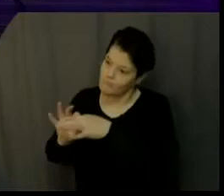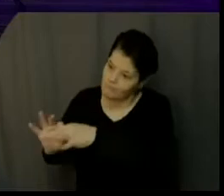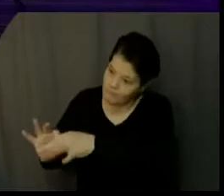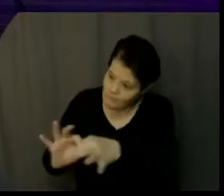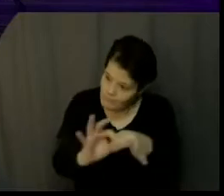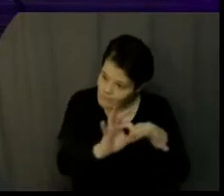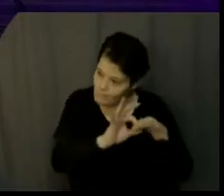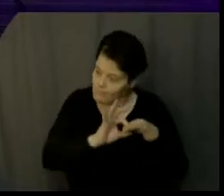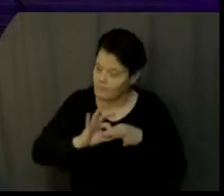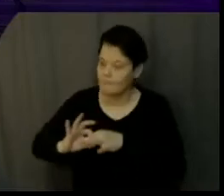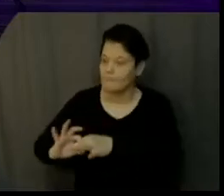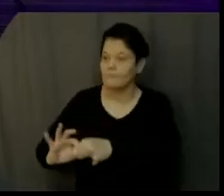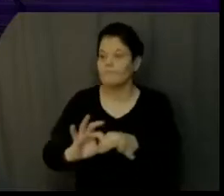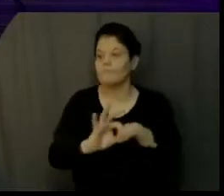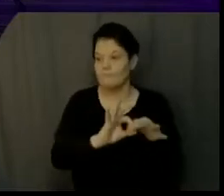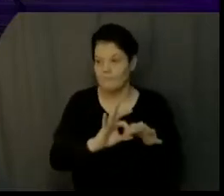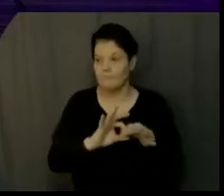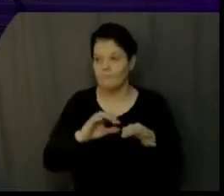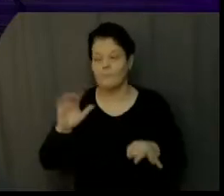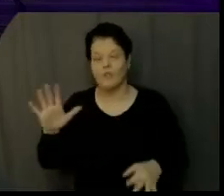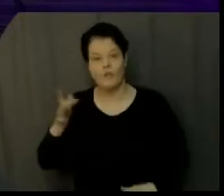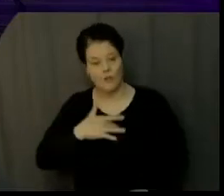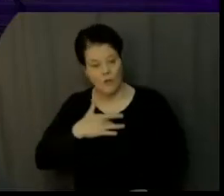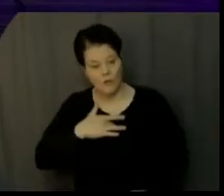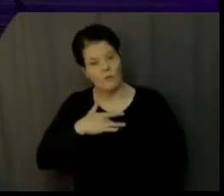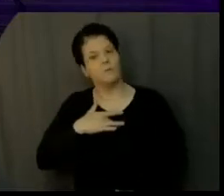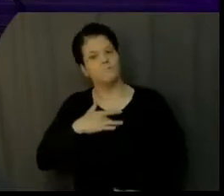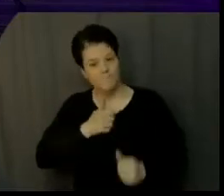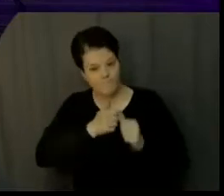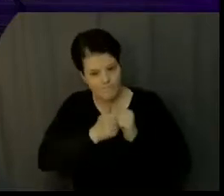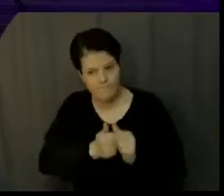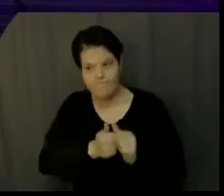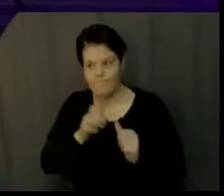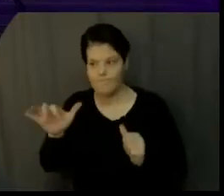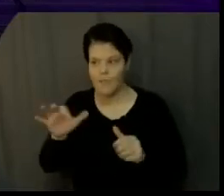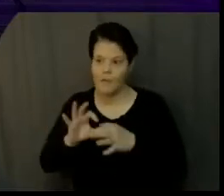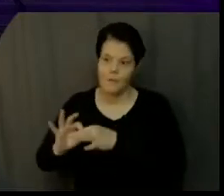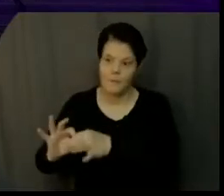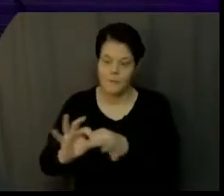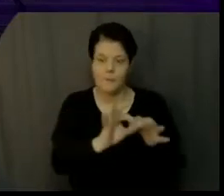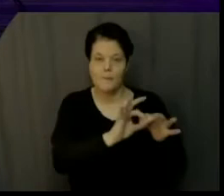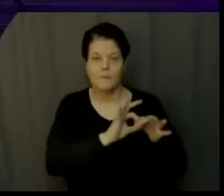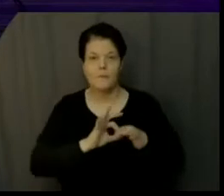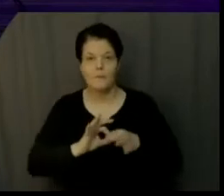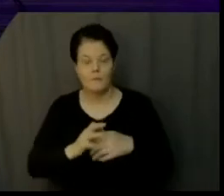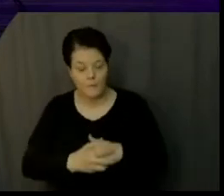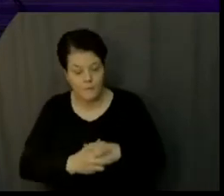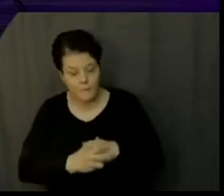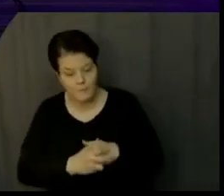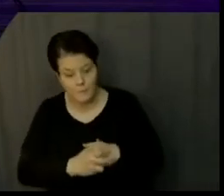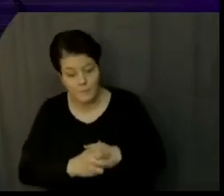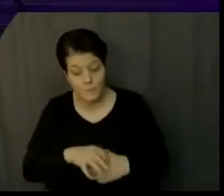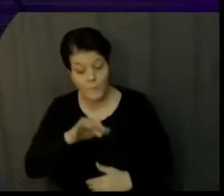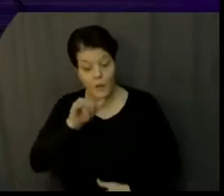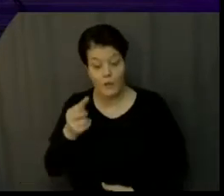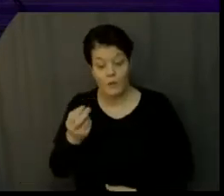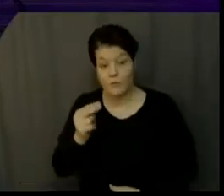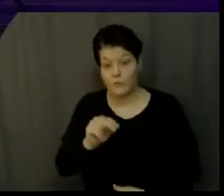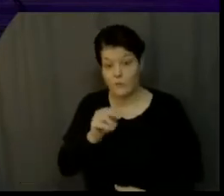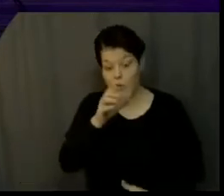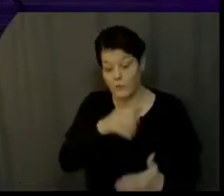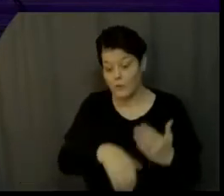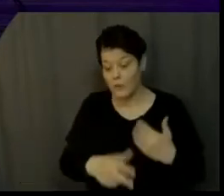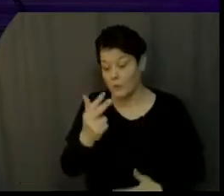in John 13, 35, your love for one another will prove to the world that you are my disciples. What will prove to the world that we are